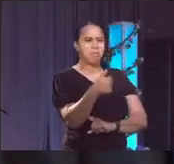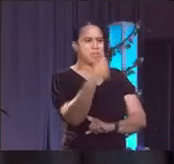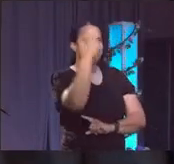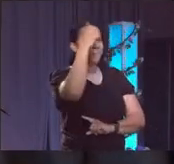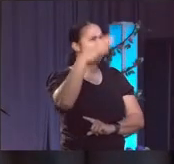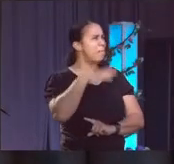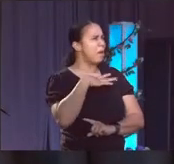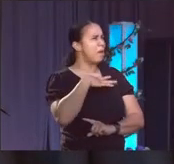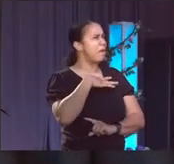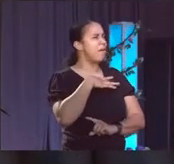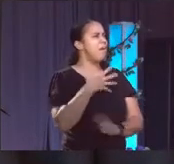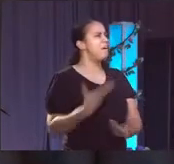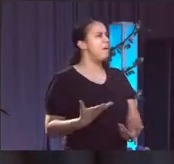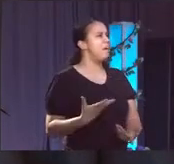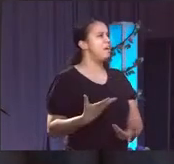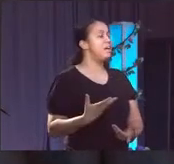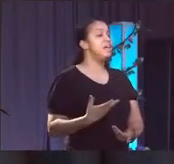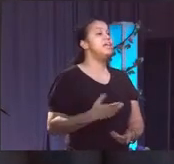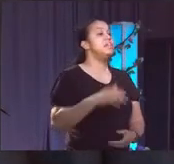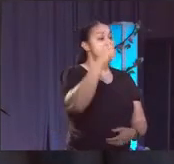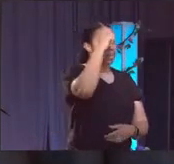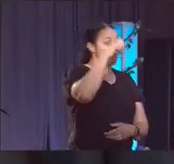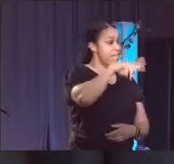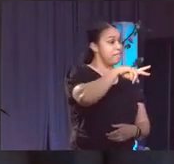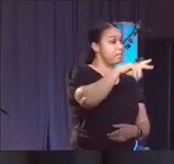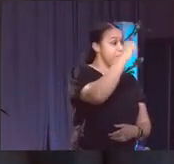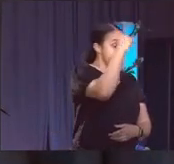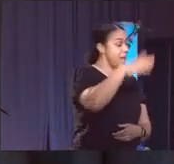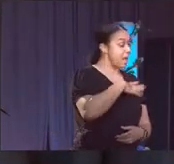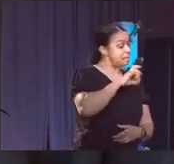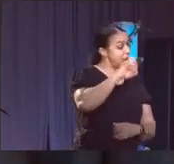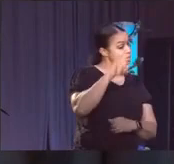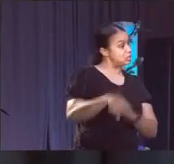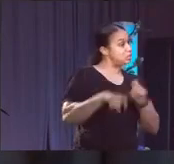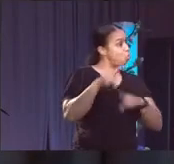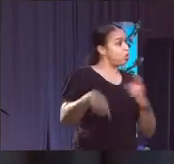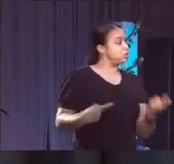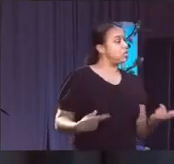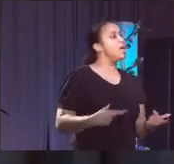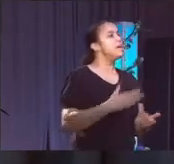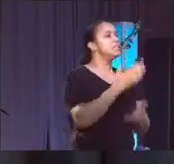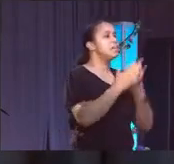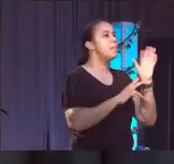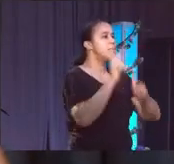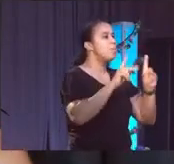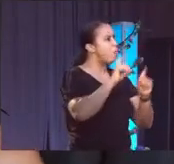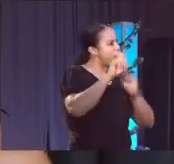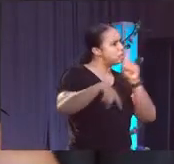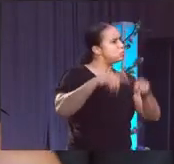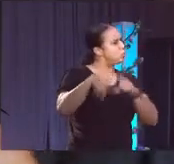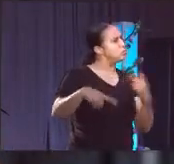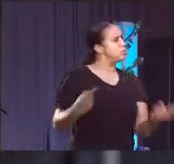man? This man is asking a question. There are people who will ask you questions.